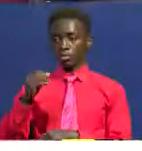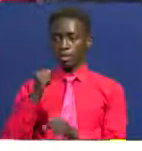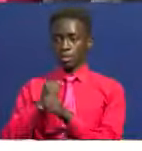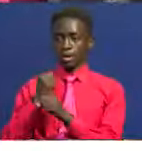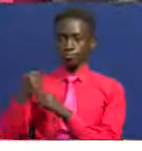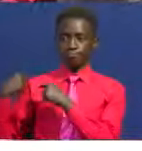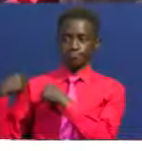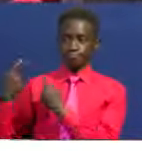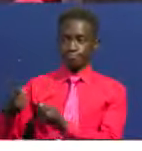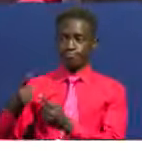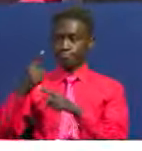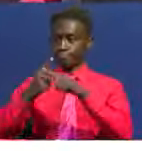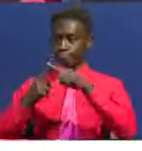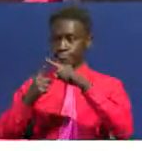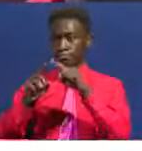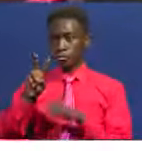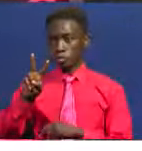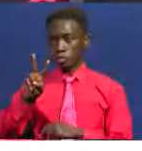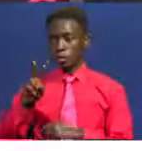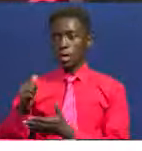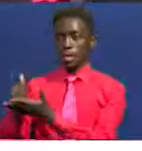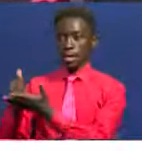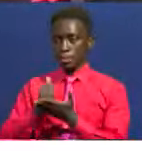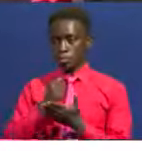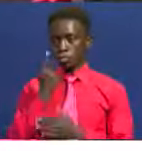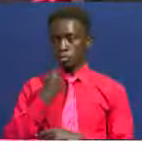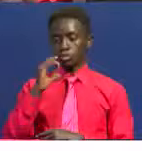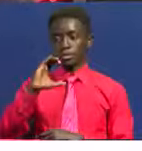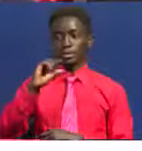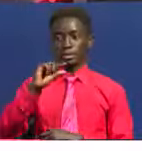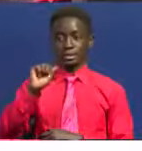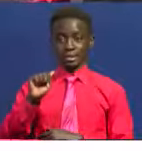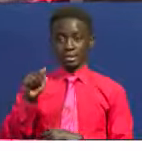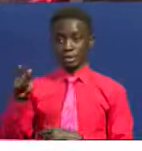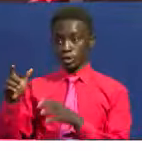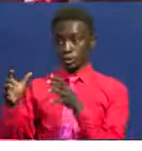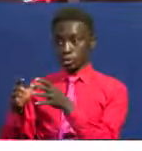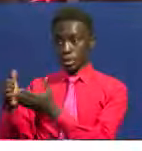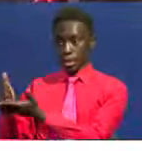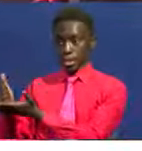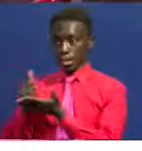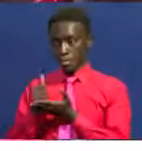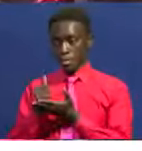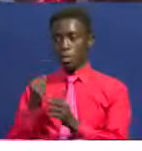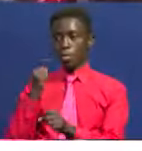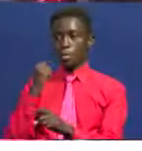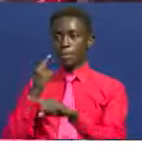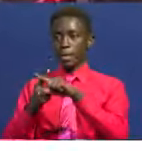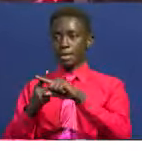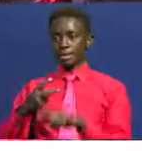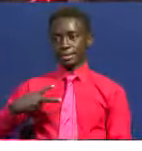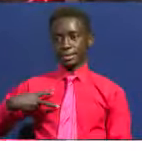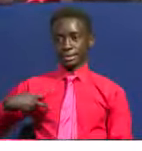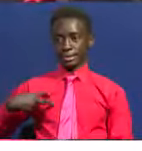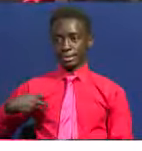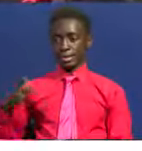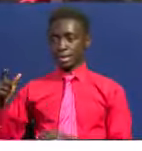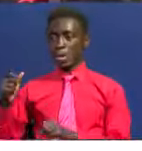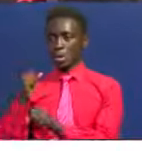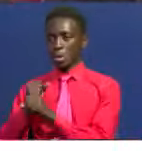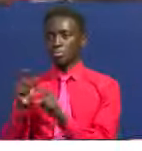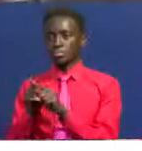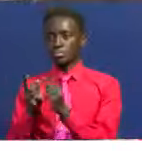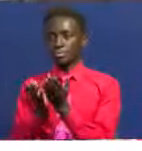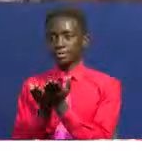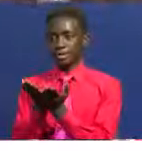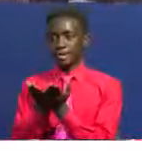of which bado tuna offtake through the help of CGA. Juao ndio wanatusaidia na agents, ni wanawa kama farmer service centers ndio wanatusaidia